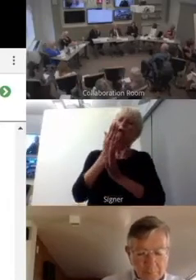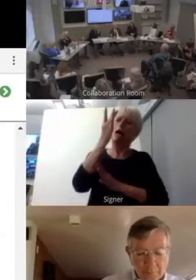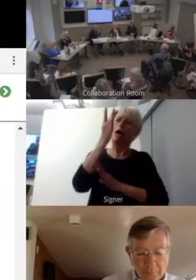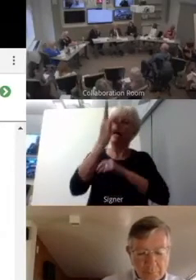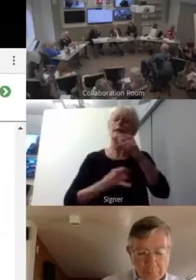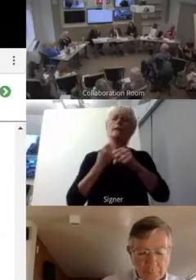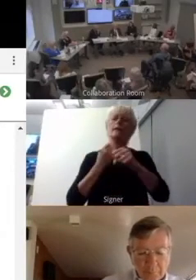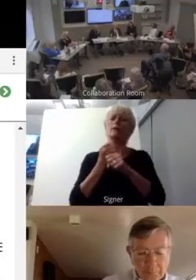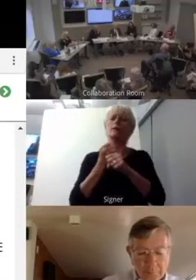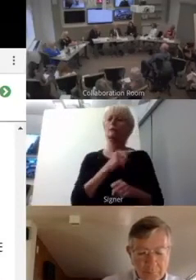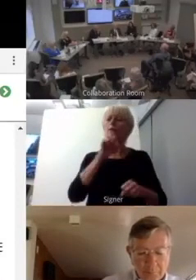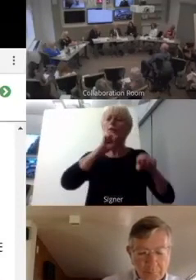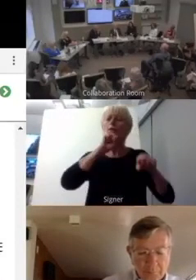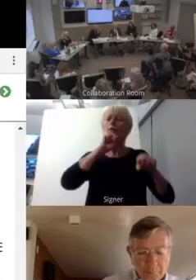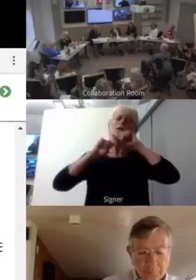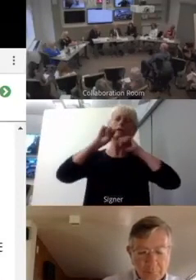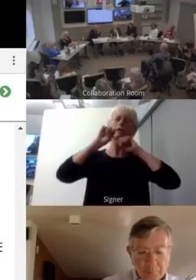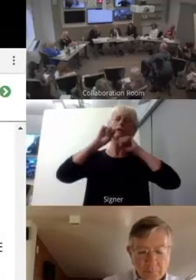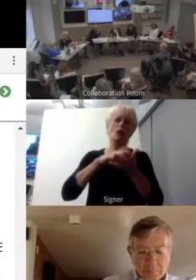to make that process work.